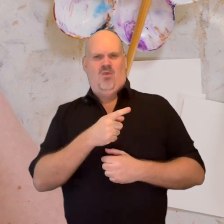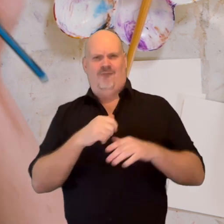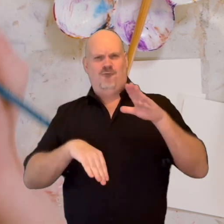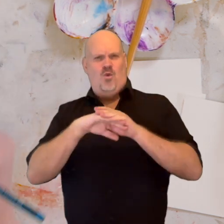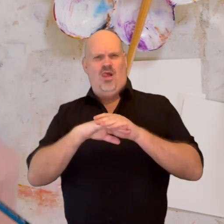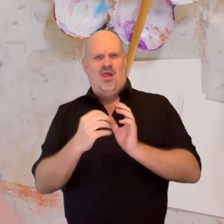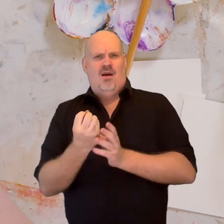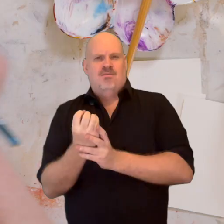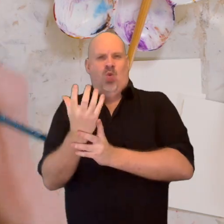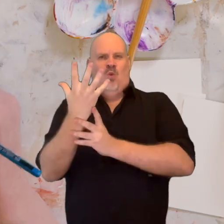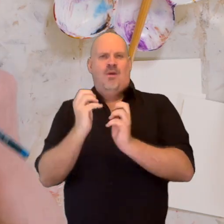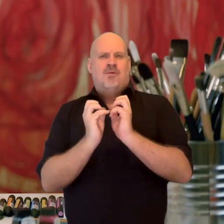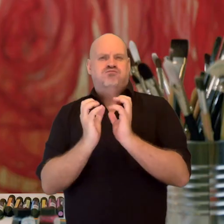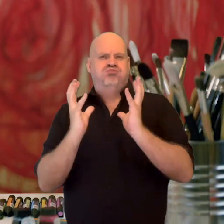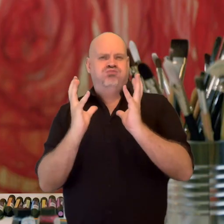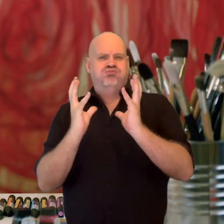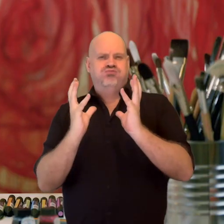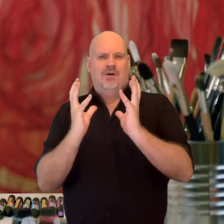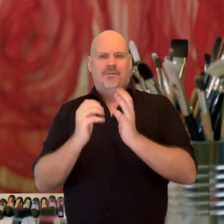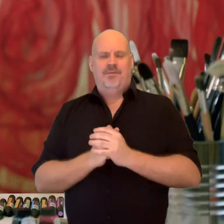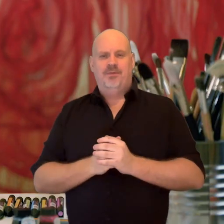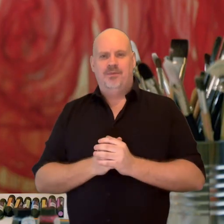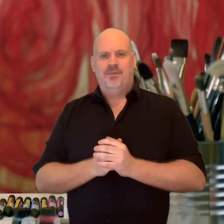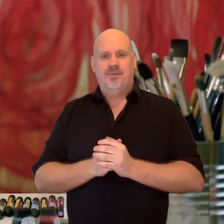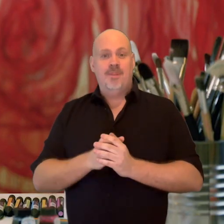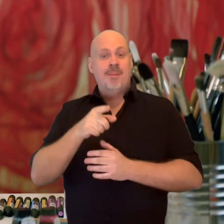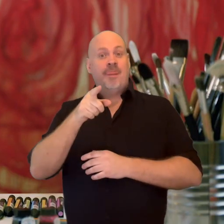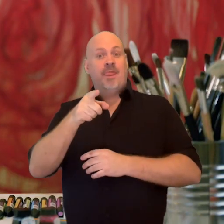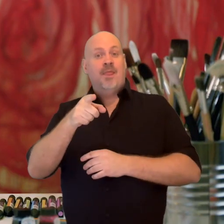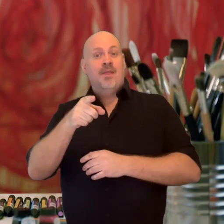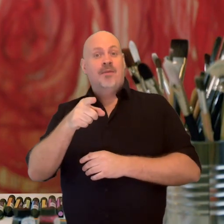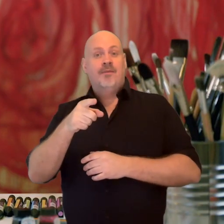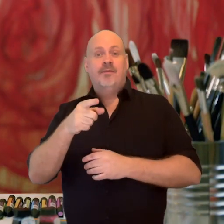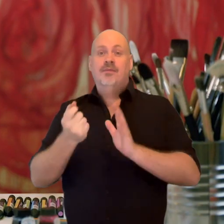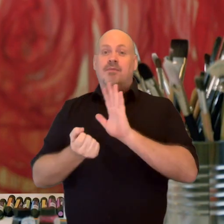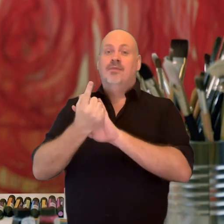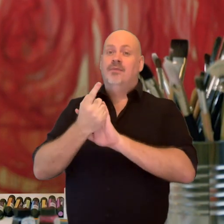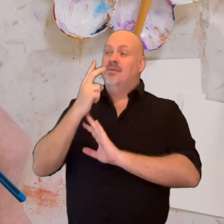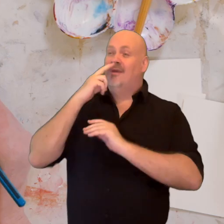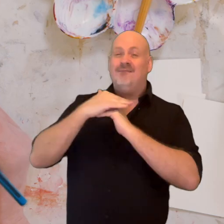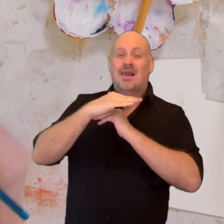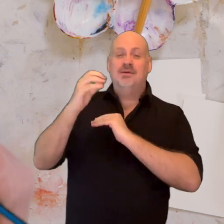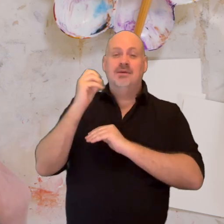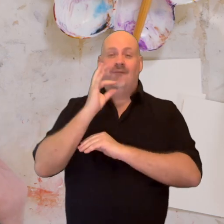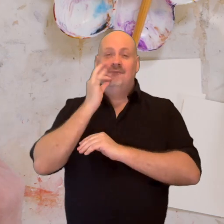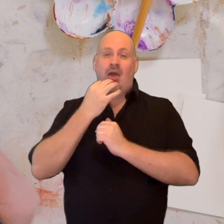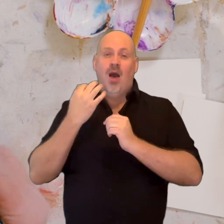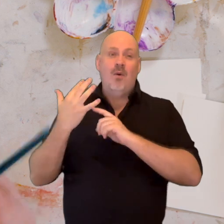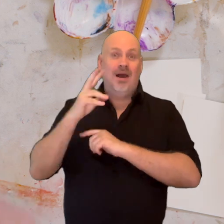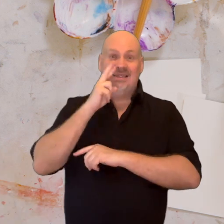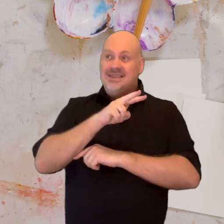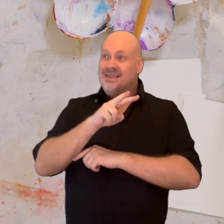in full bloom. If you ever get the chance to see a big field of sunflowers, it's an incredible